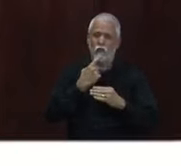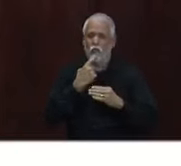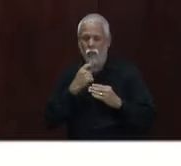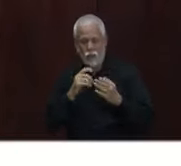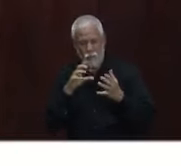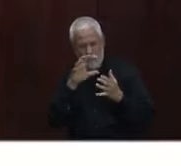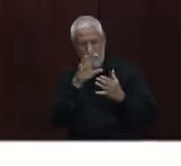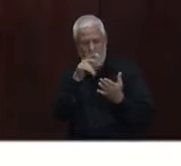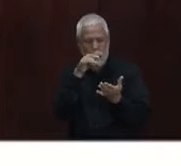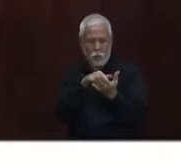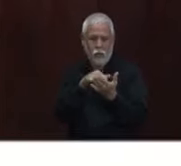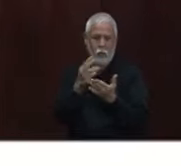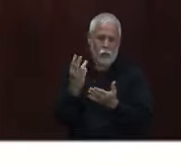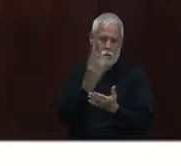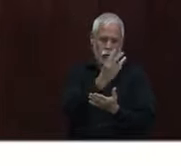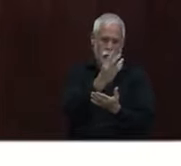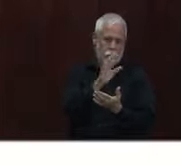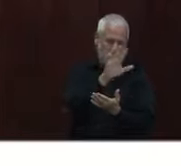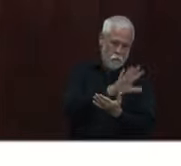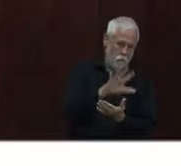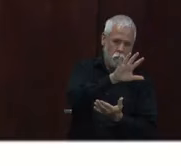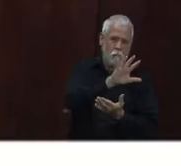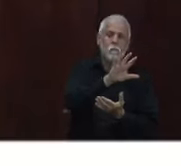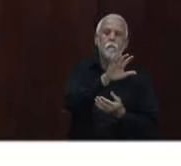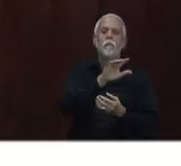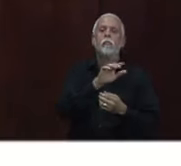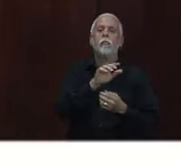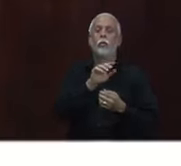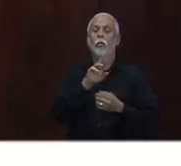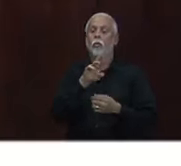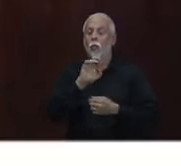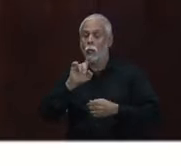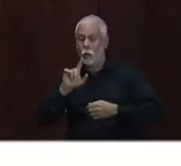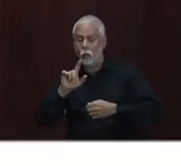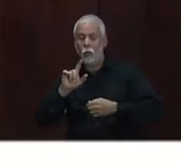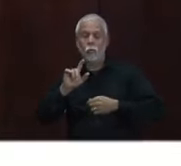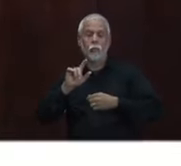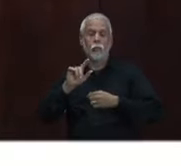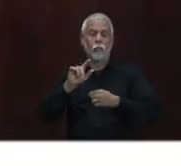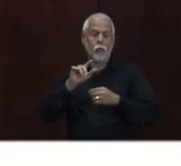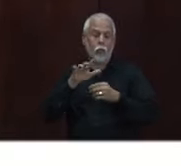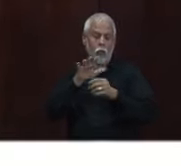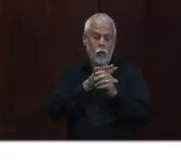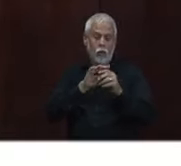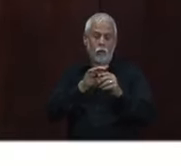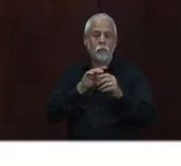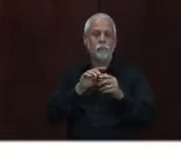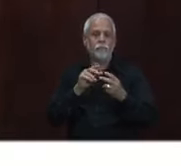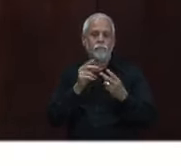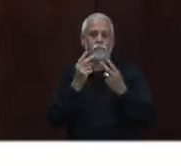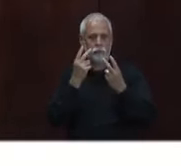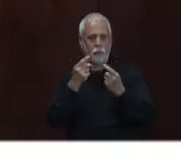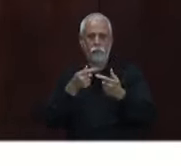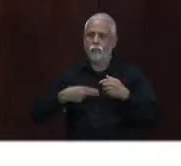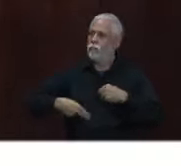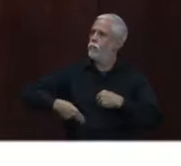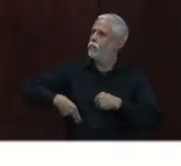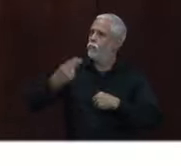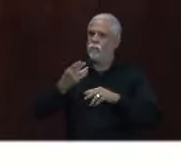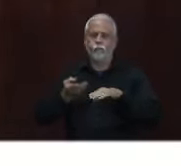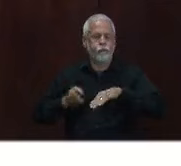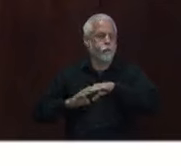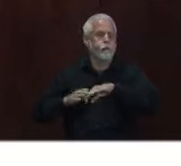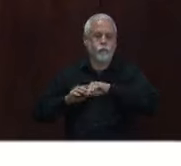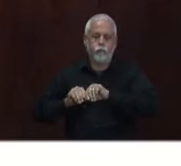intensity being in the Midwest. And rural areas in our nation are seeing the highest rates